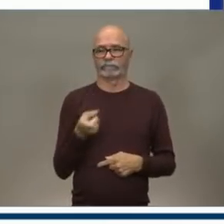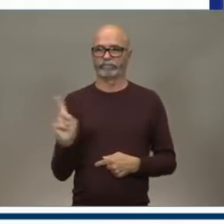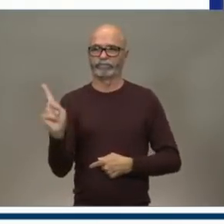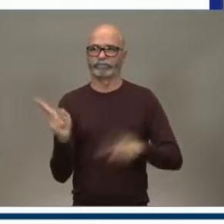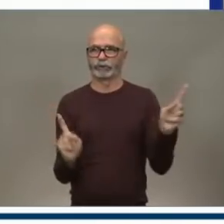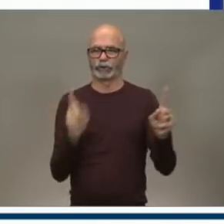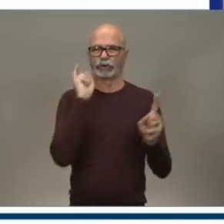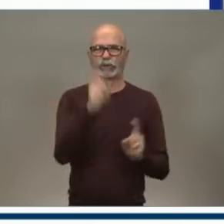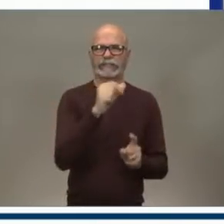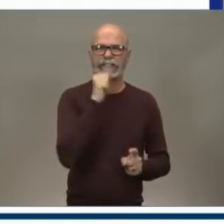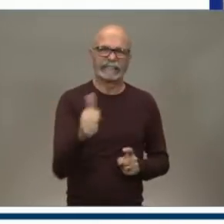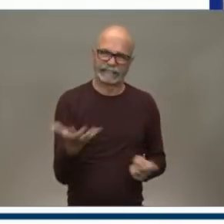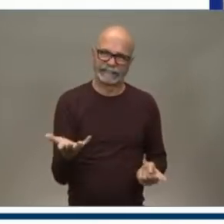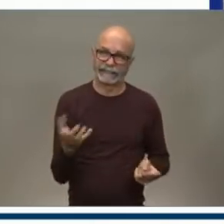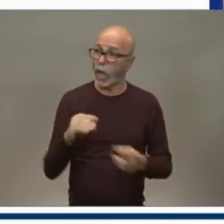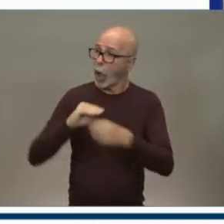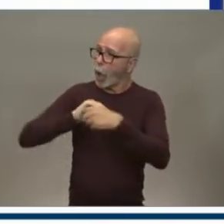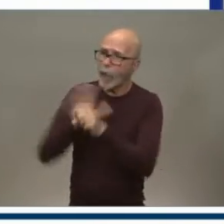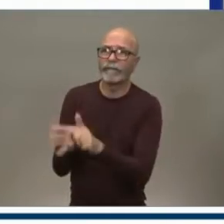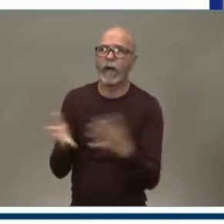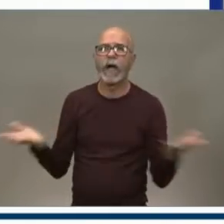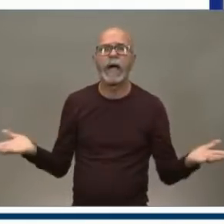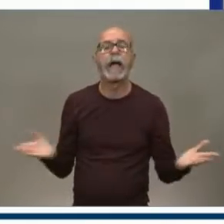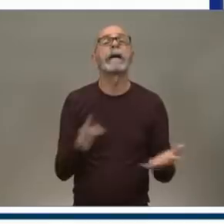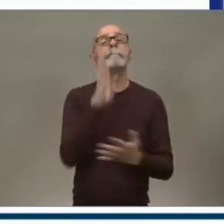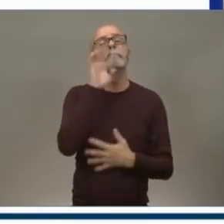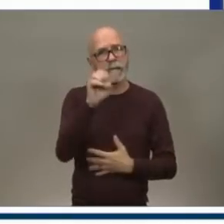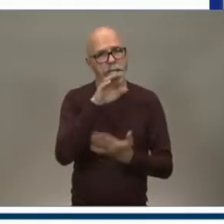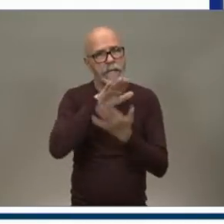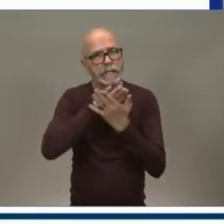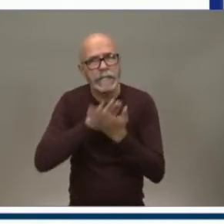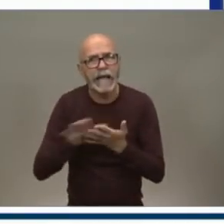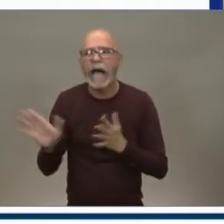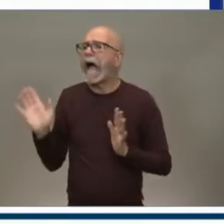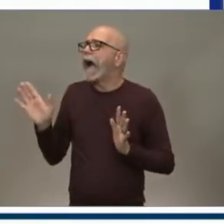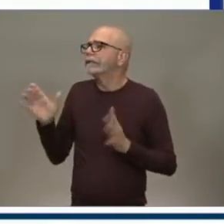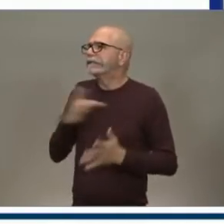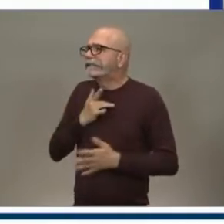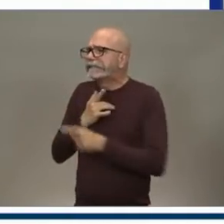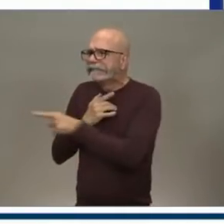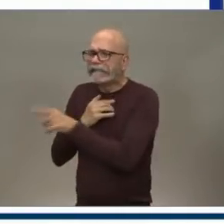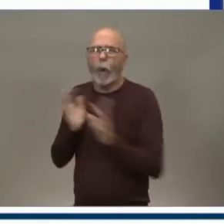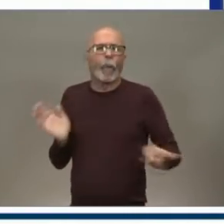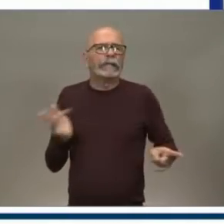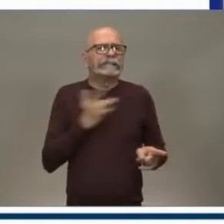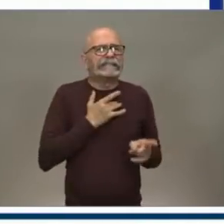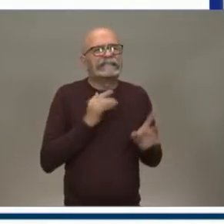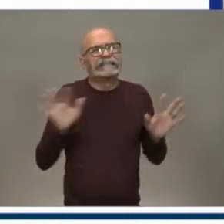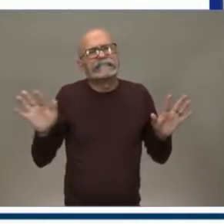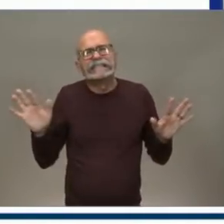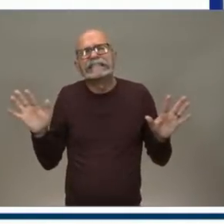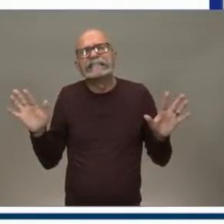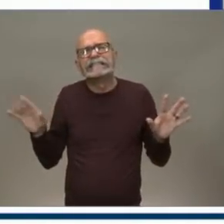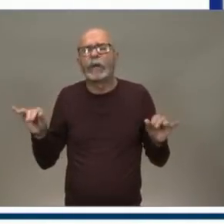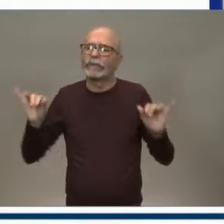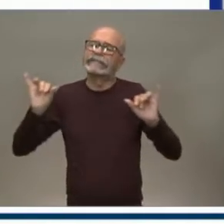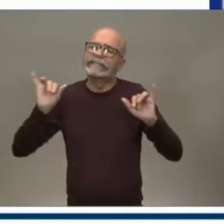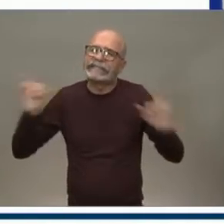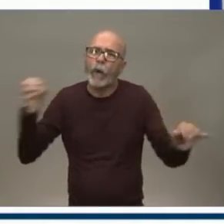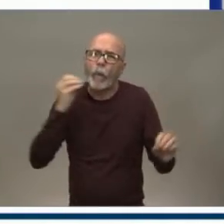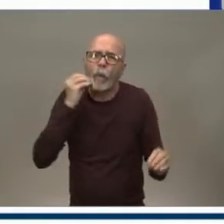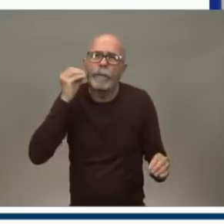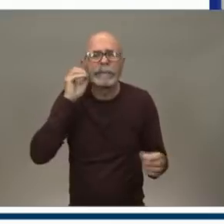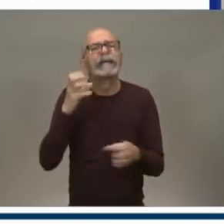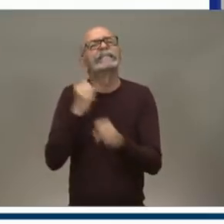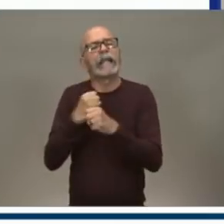show kindness and give people with COVID the space to isolate and get better. And it's also a time for all of us to